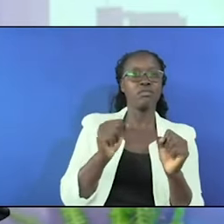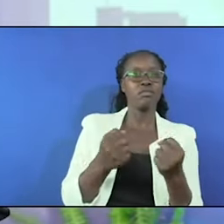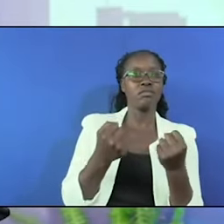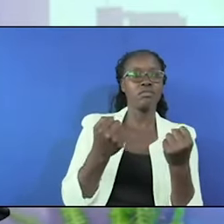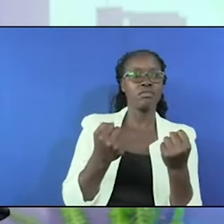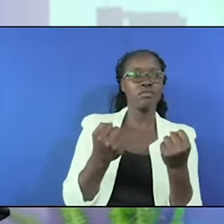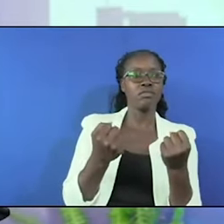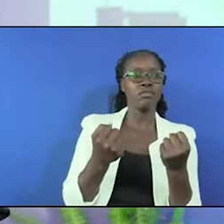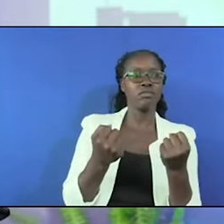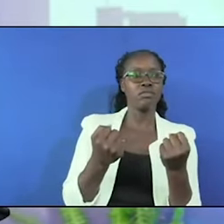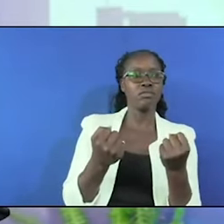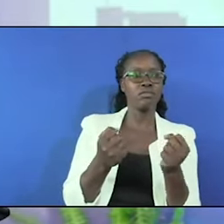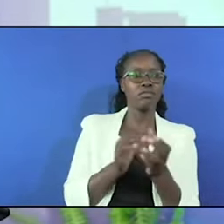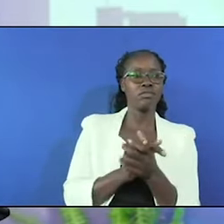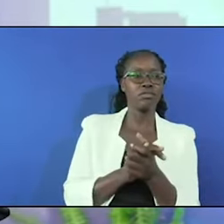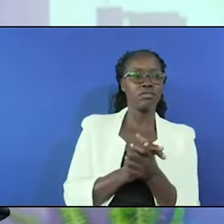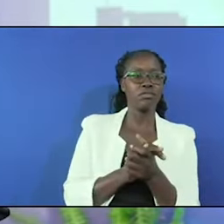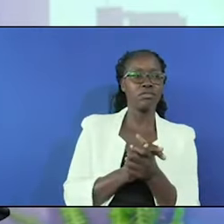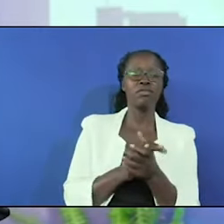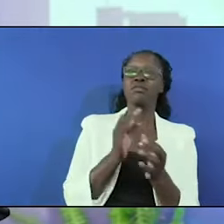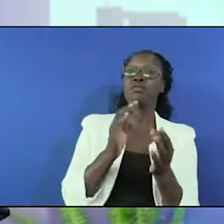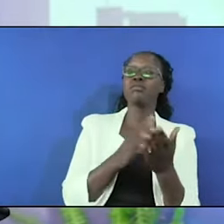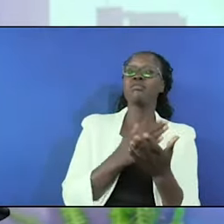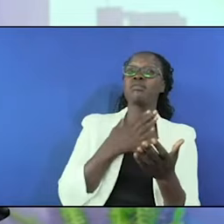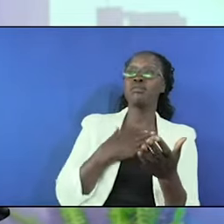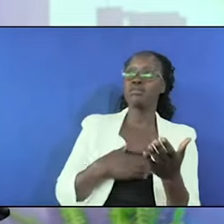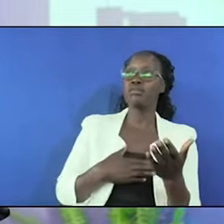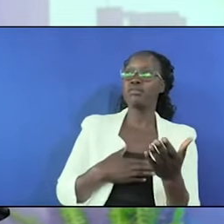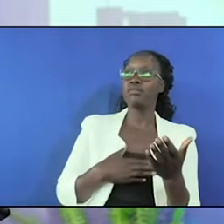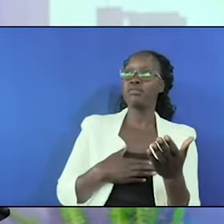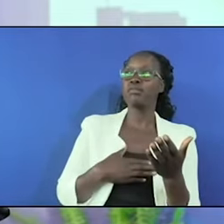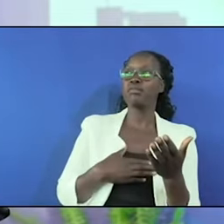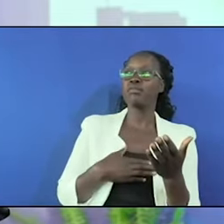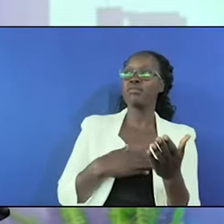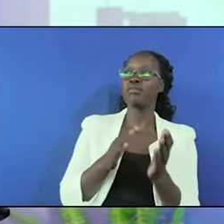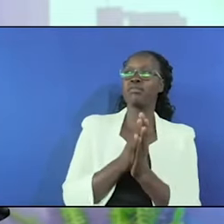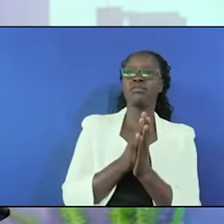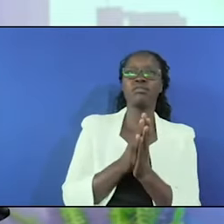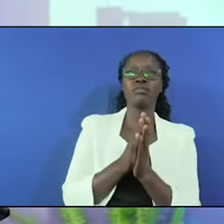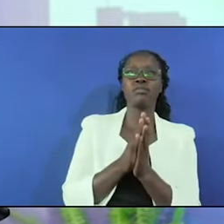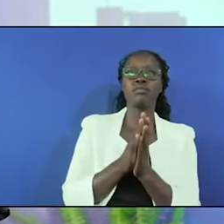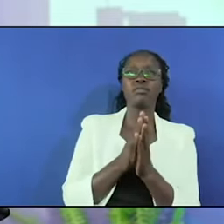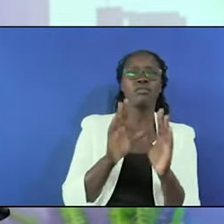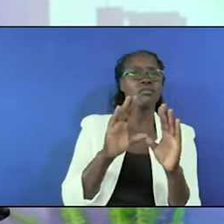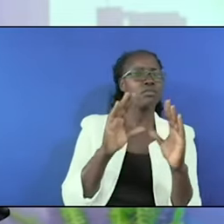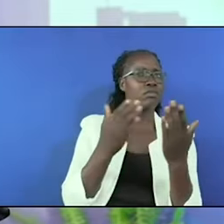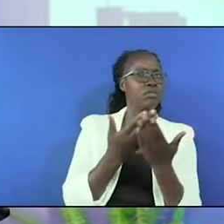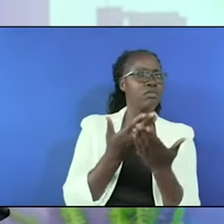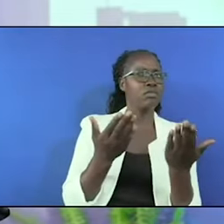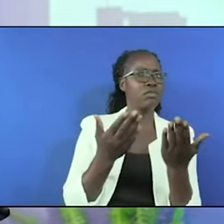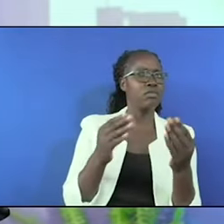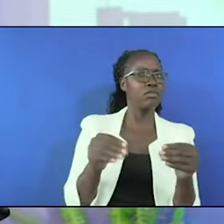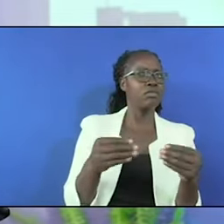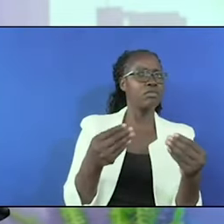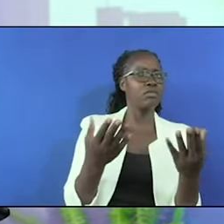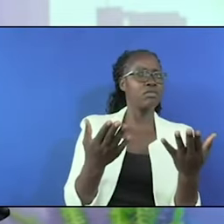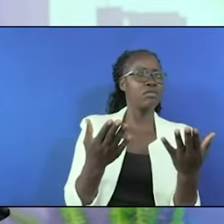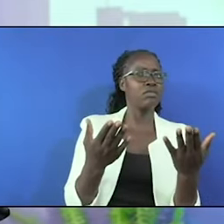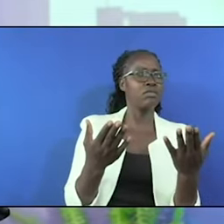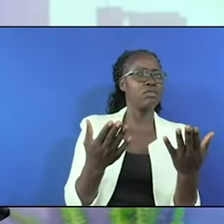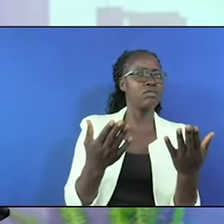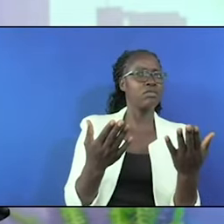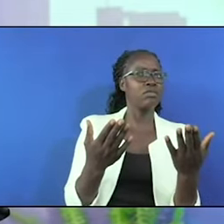In fact, Dr. Marundu, if there is somebody in the whole of our union who should be given